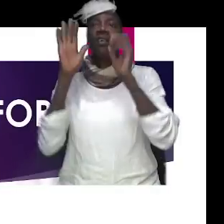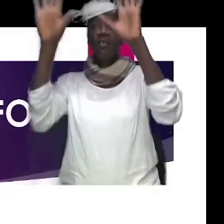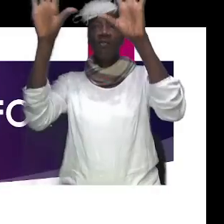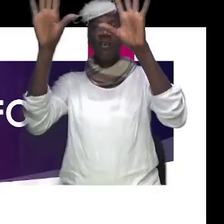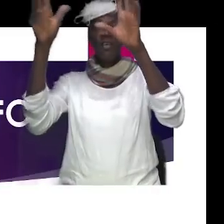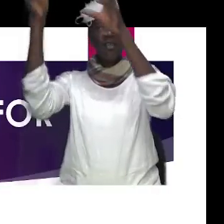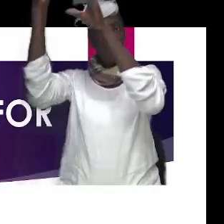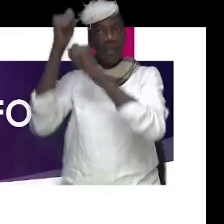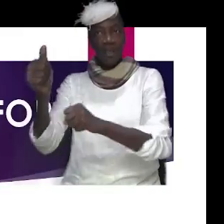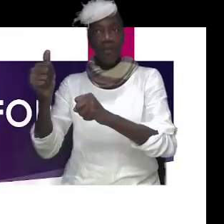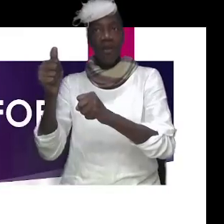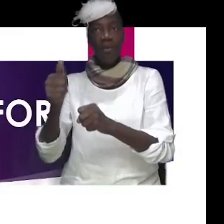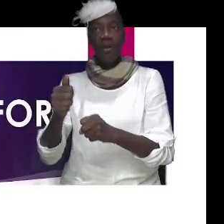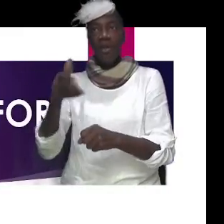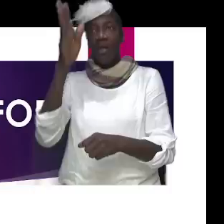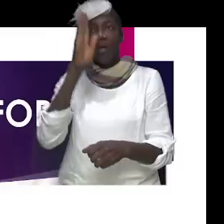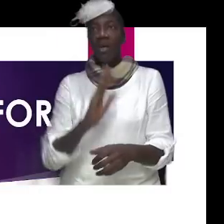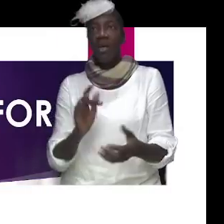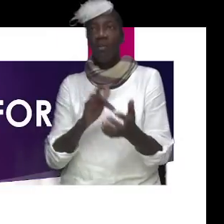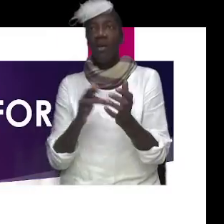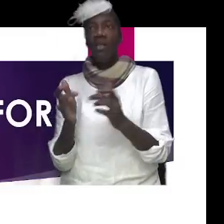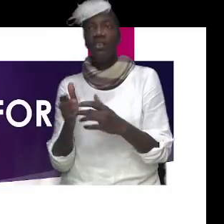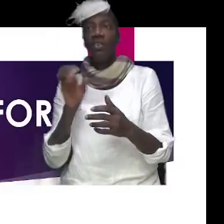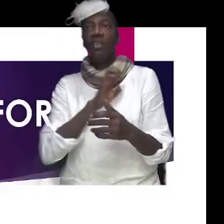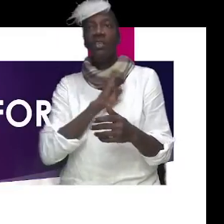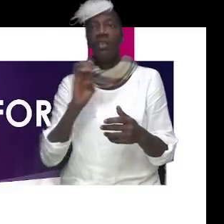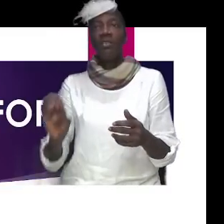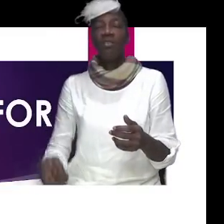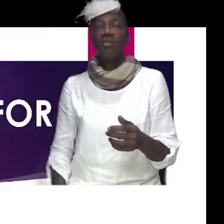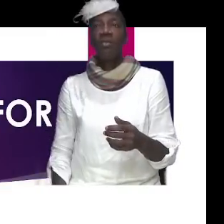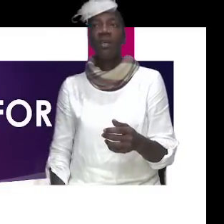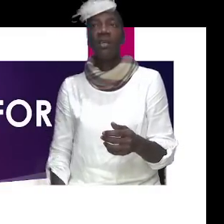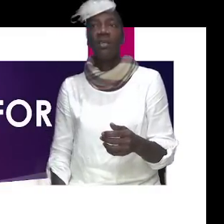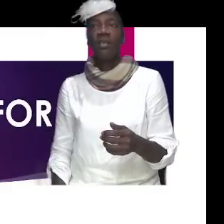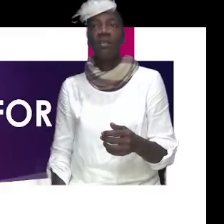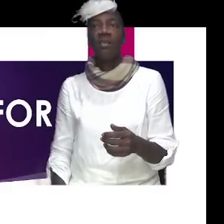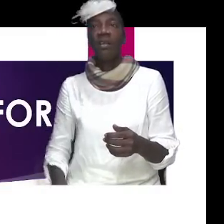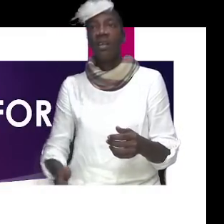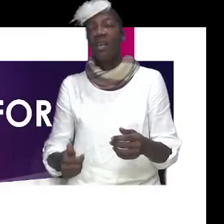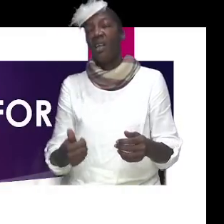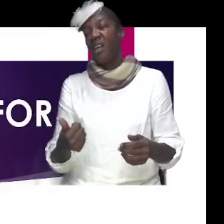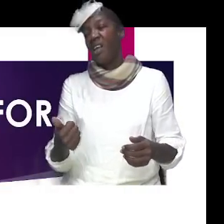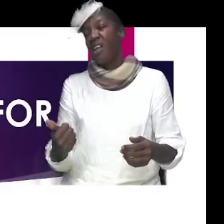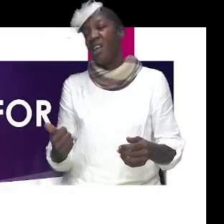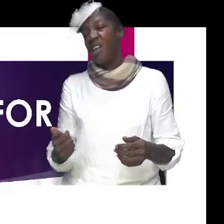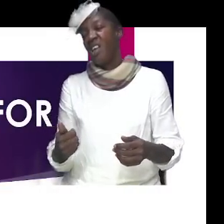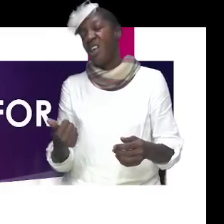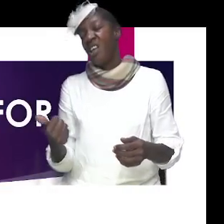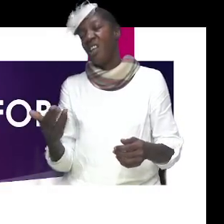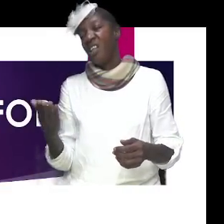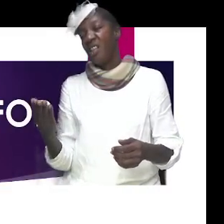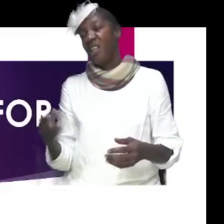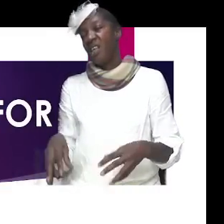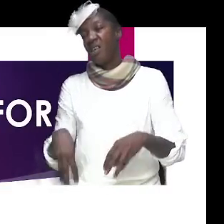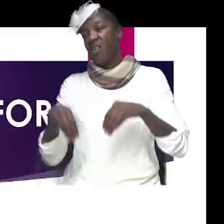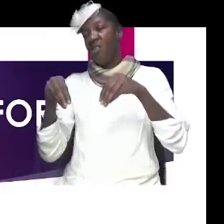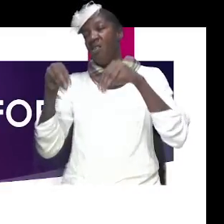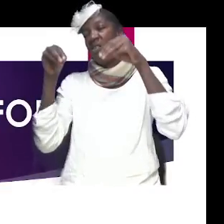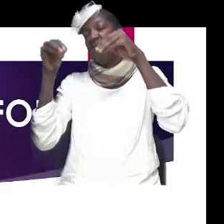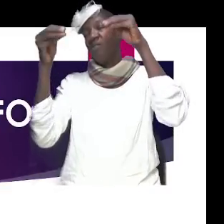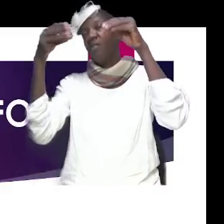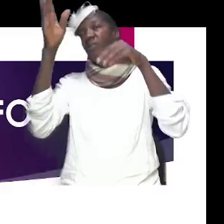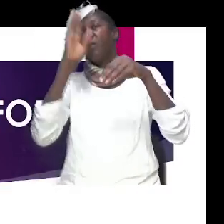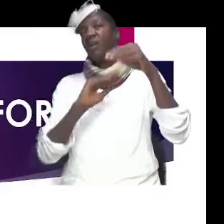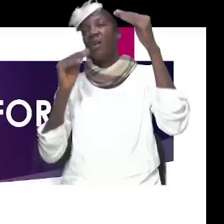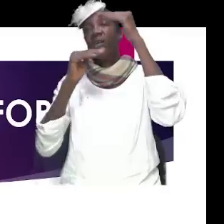to God by Jesus Christ. Look, anything that we are going to be offering up to God as we build